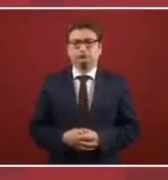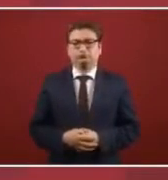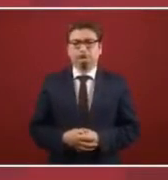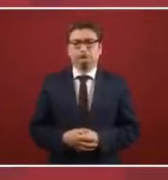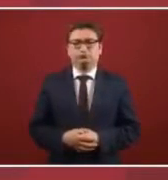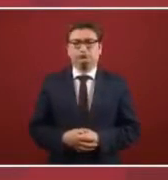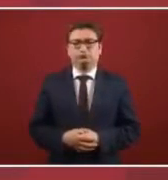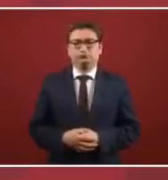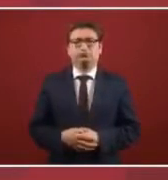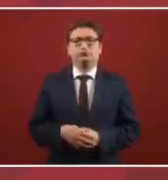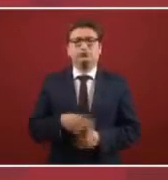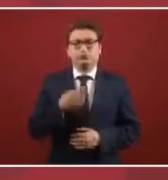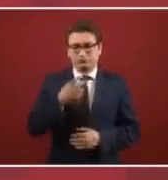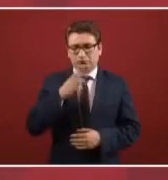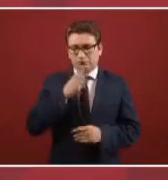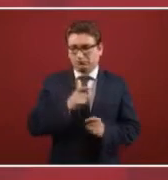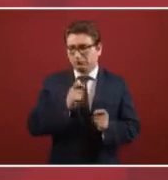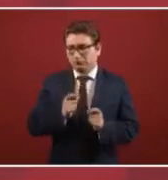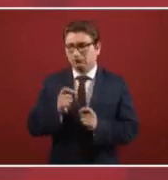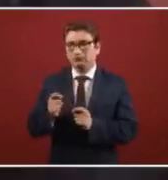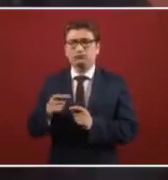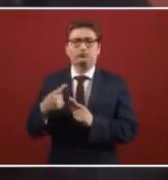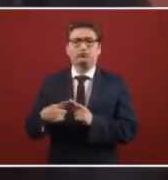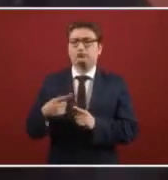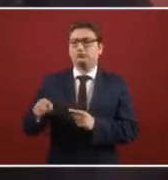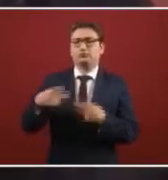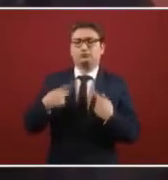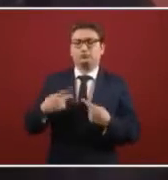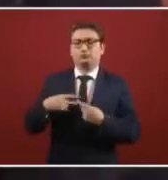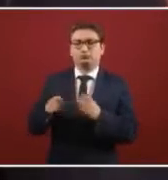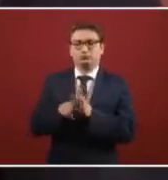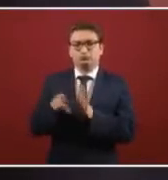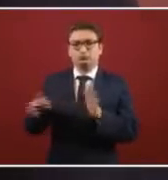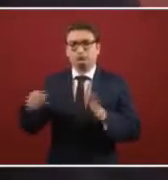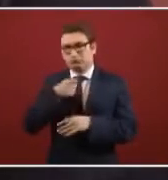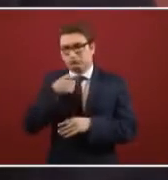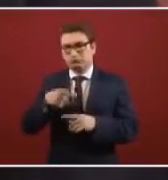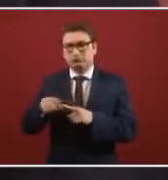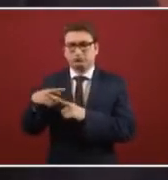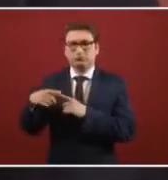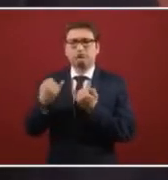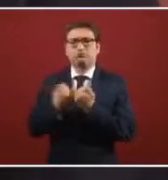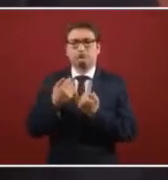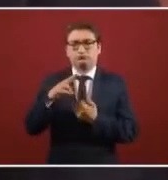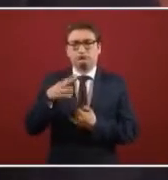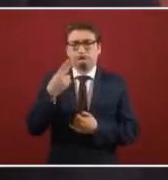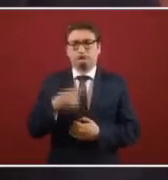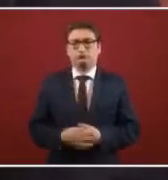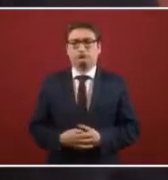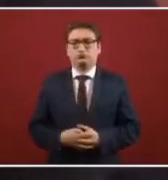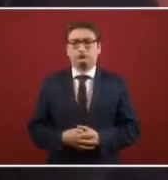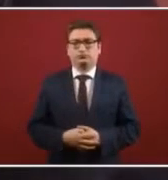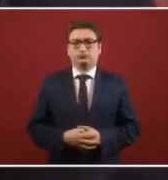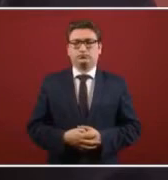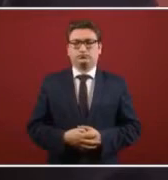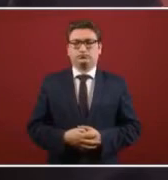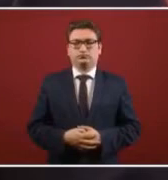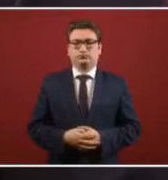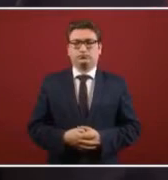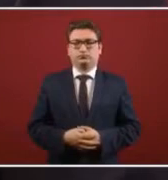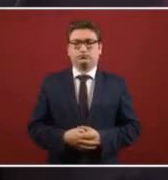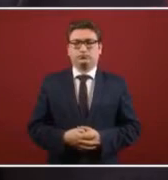Tenían sus voceros they en had sus these de voice comunicación boxes, y en la academia. and in the academy, Entonces,